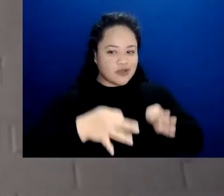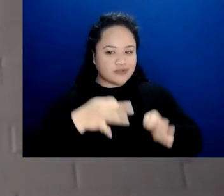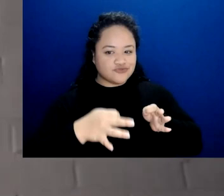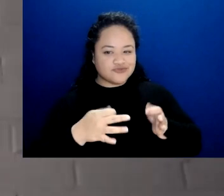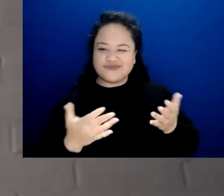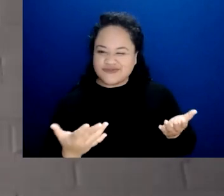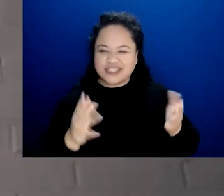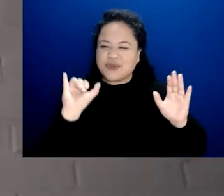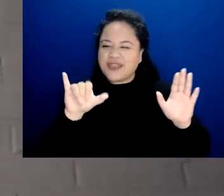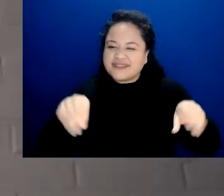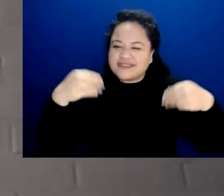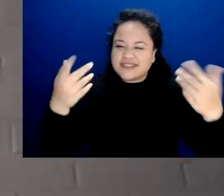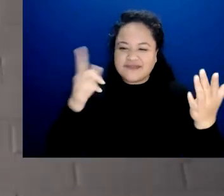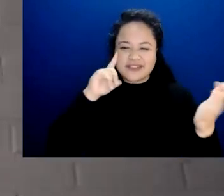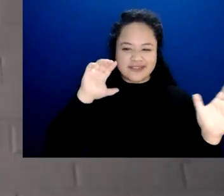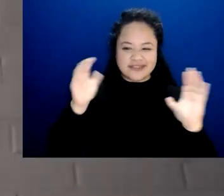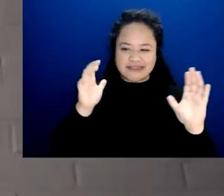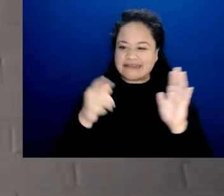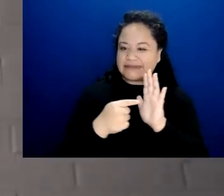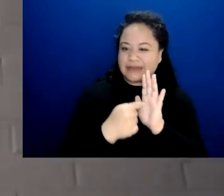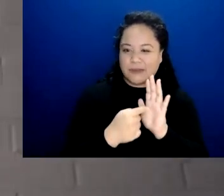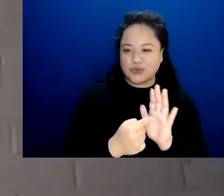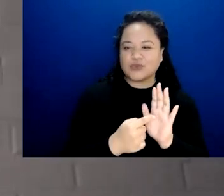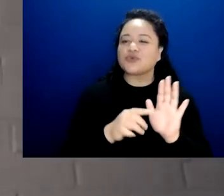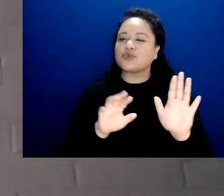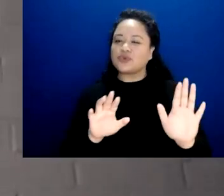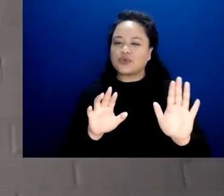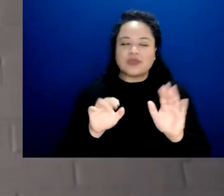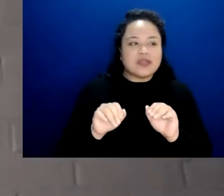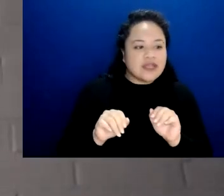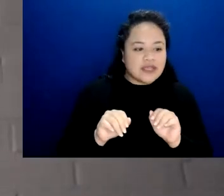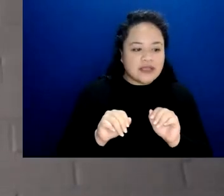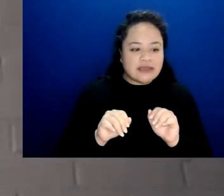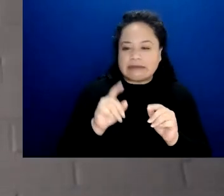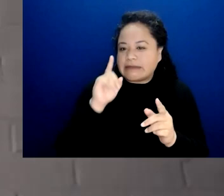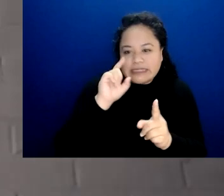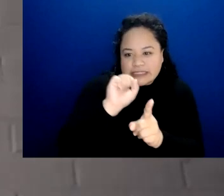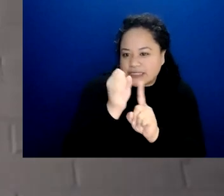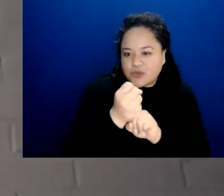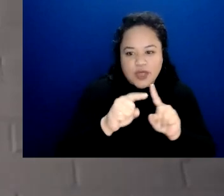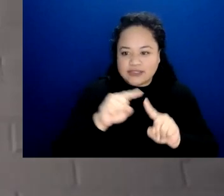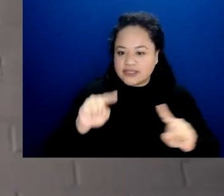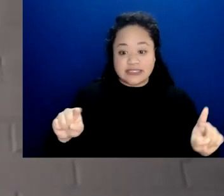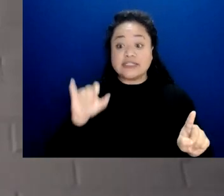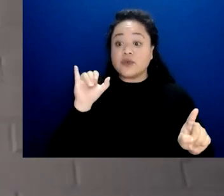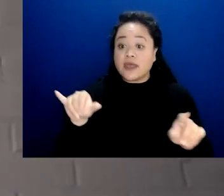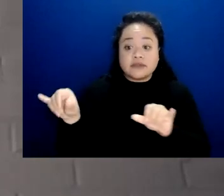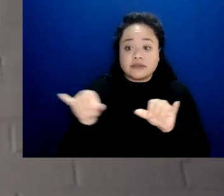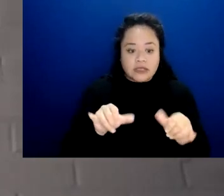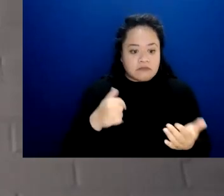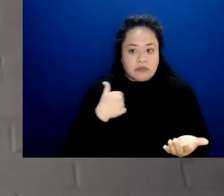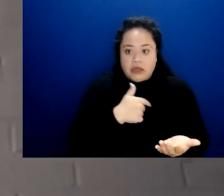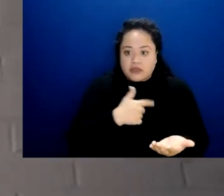an example of the nuances, because, and that's just with us on the same team as men, just, you know,